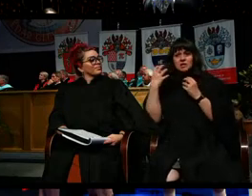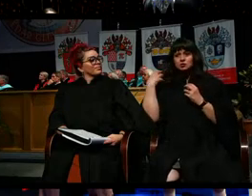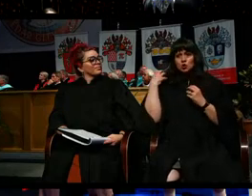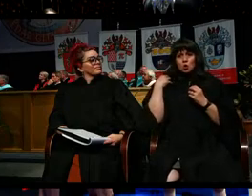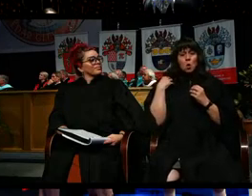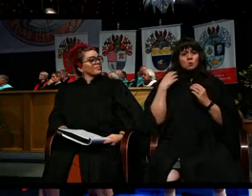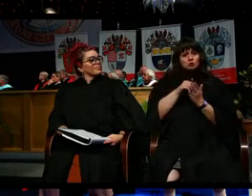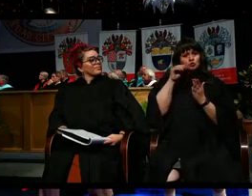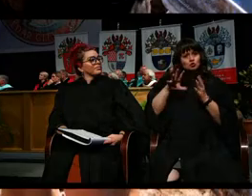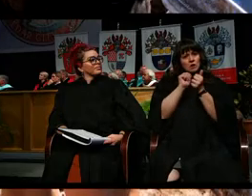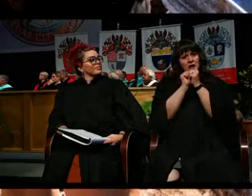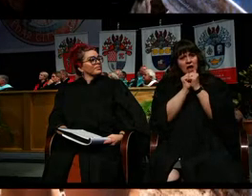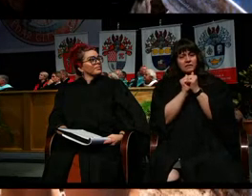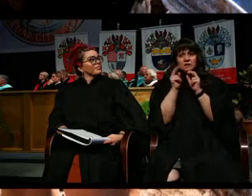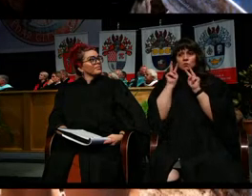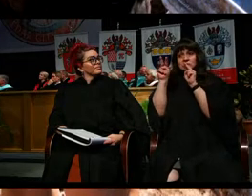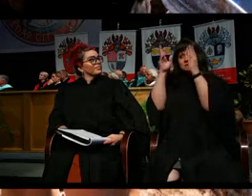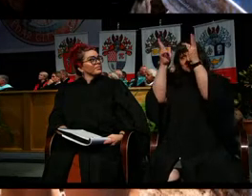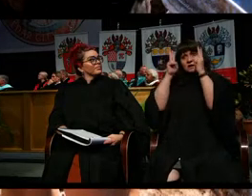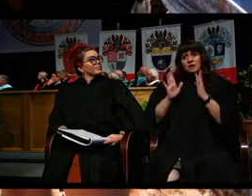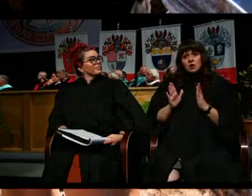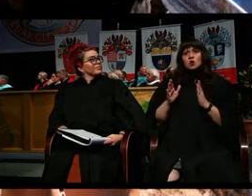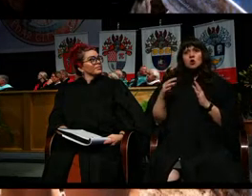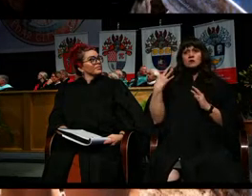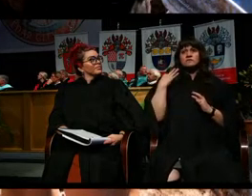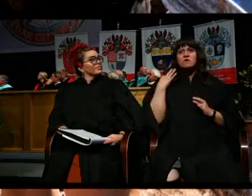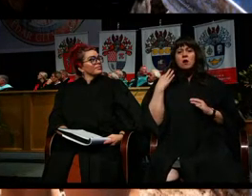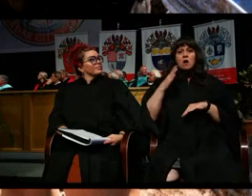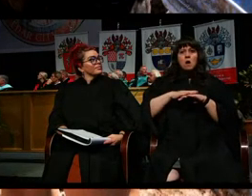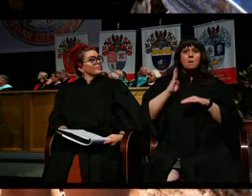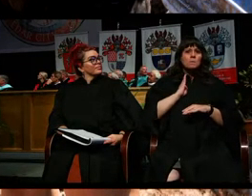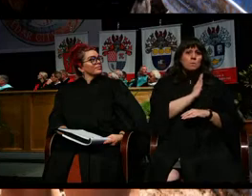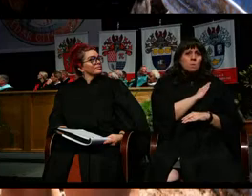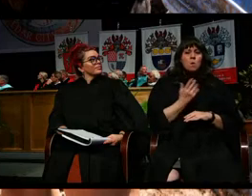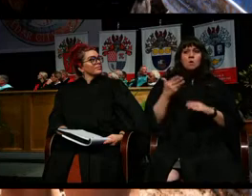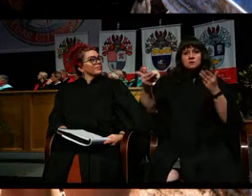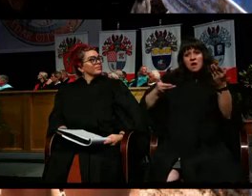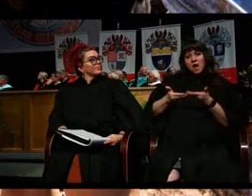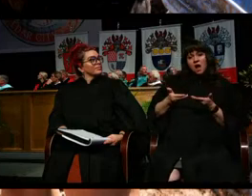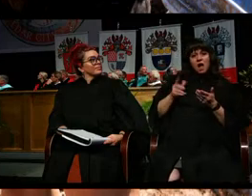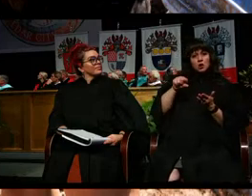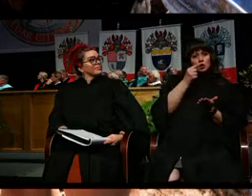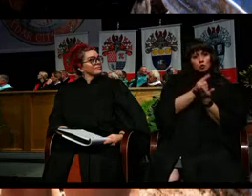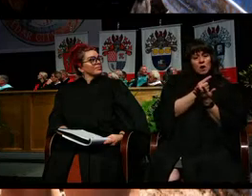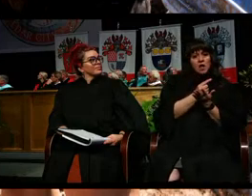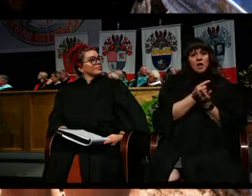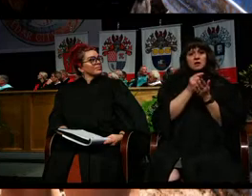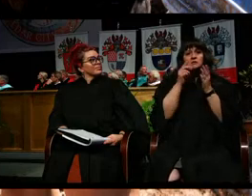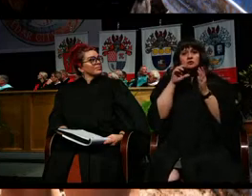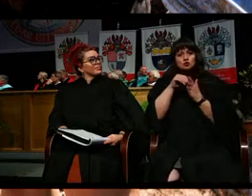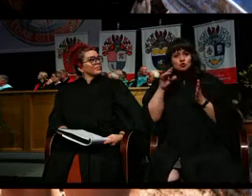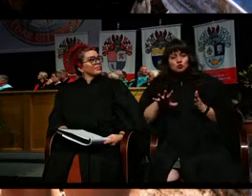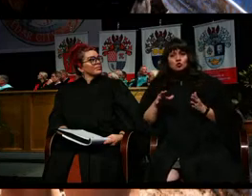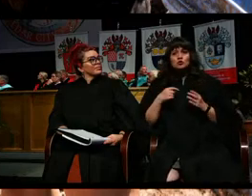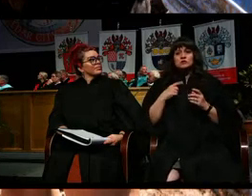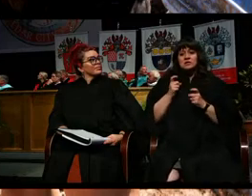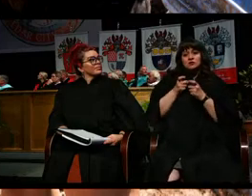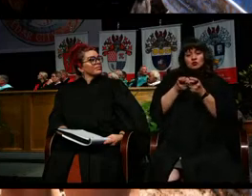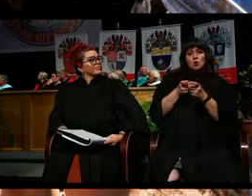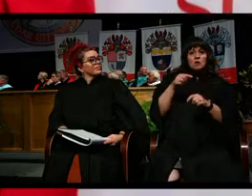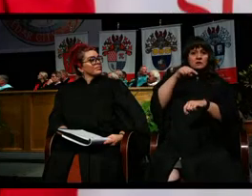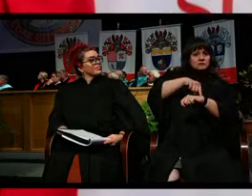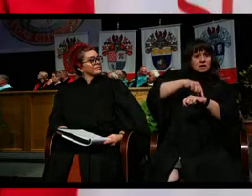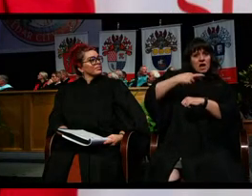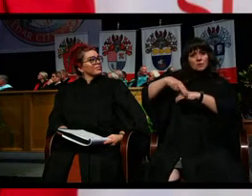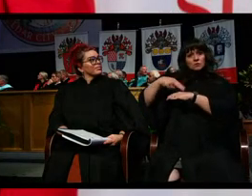athletes. We see heroes volunteering on boards, hiring our graduates, and donating your time and resources. And this summer,